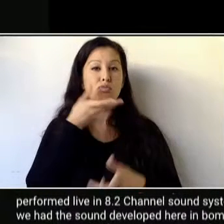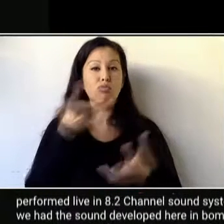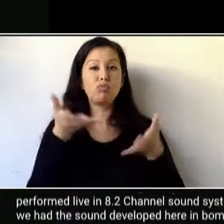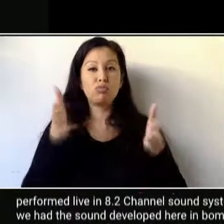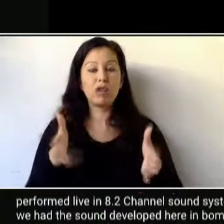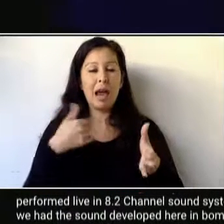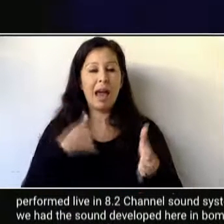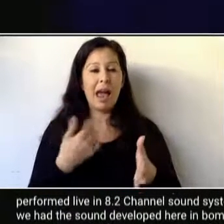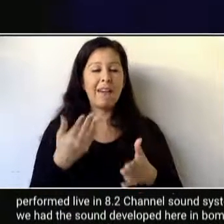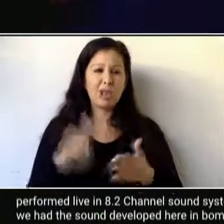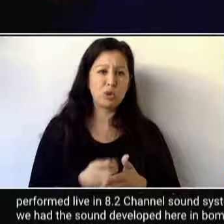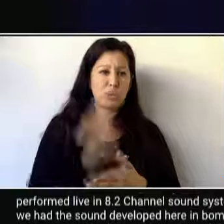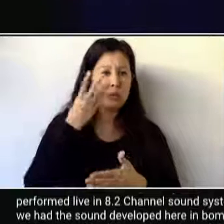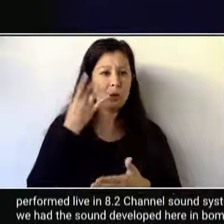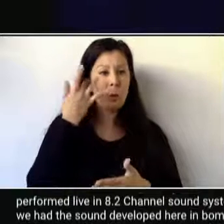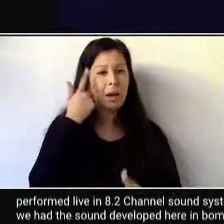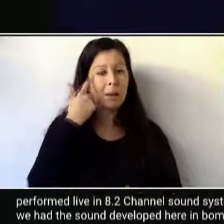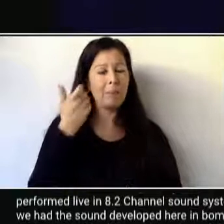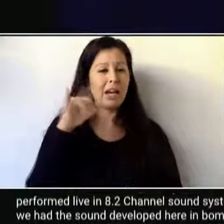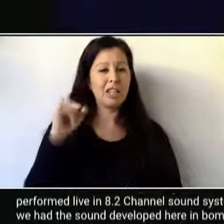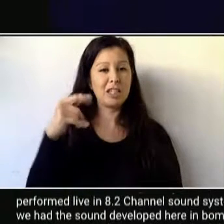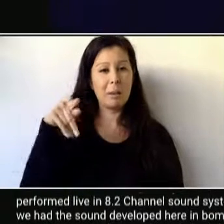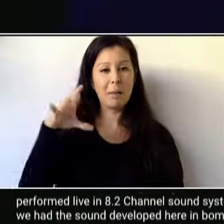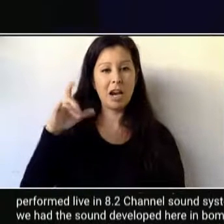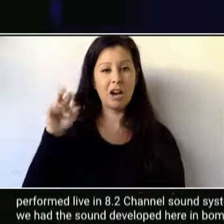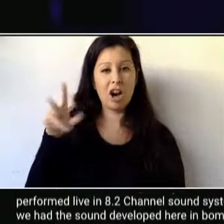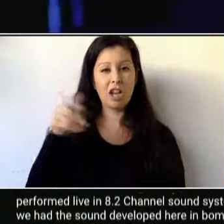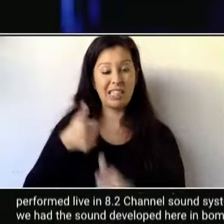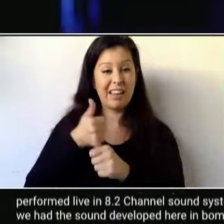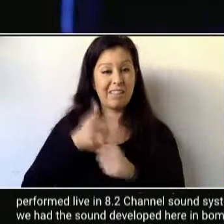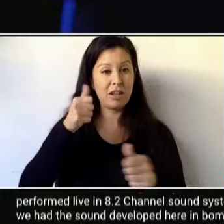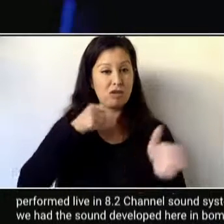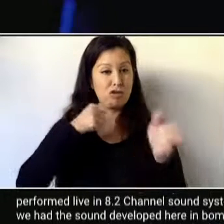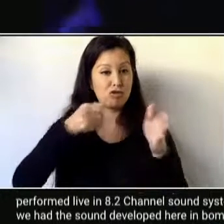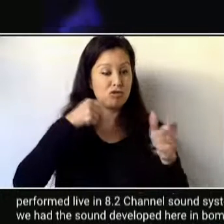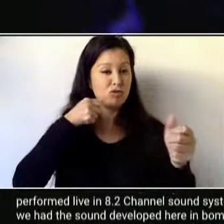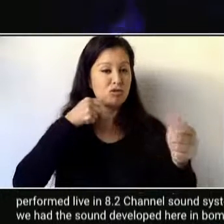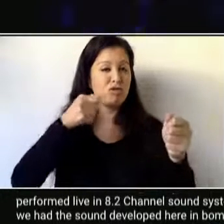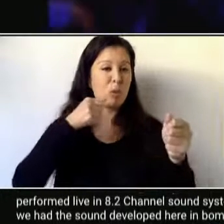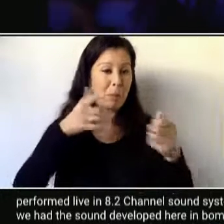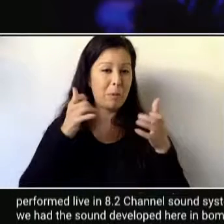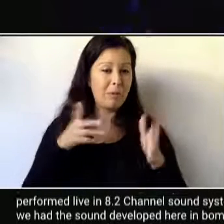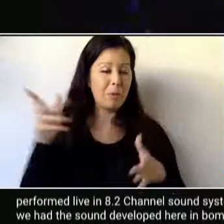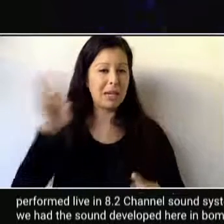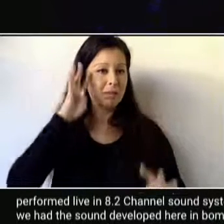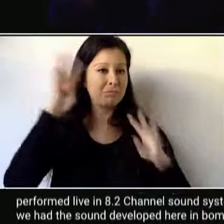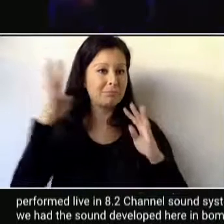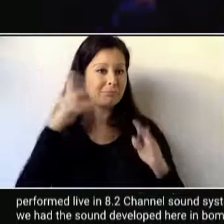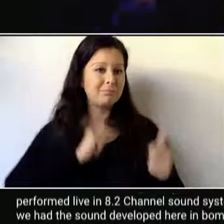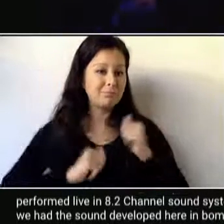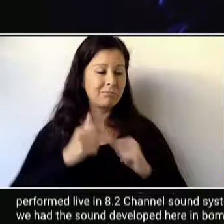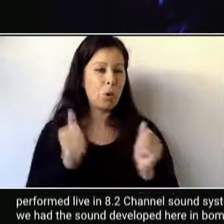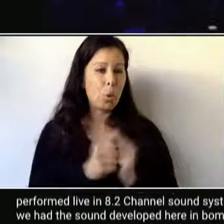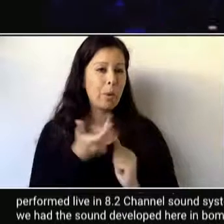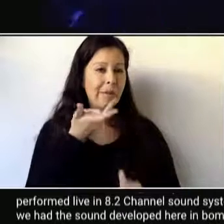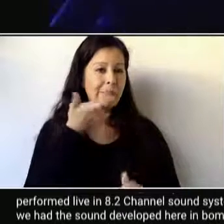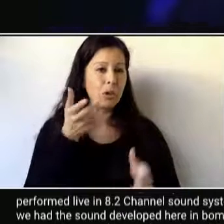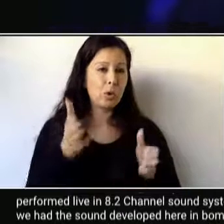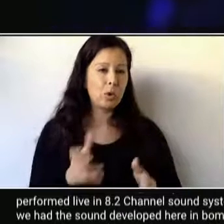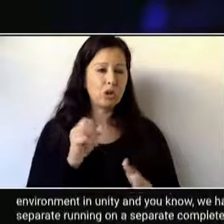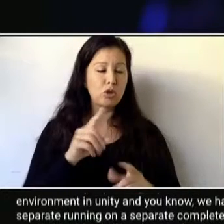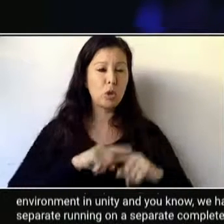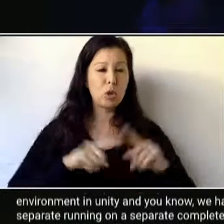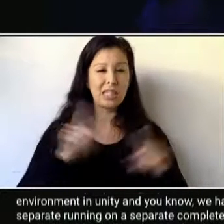novel experience because J.P. Carter, the trumpet performer, performed and improvised with the viewers. So the different